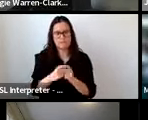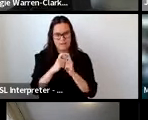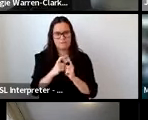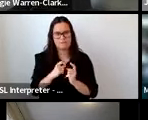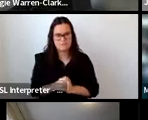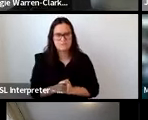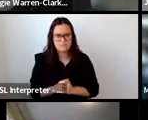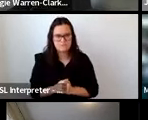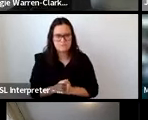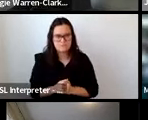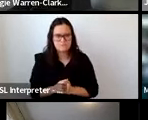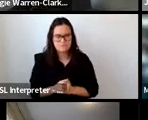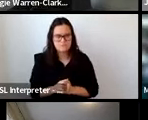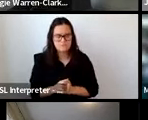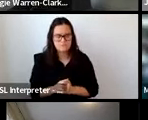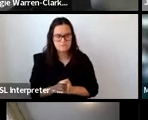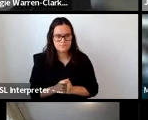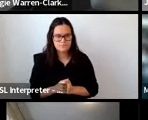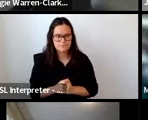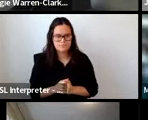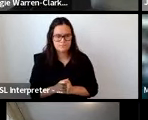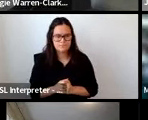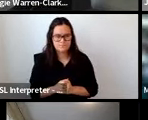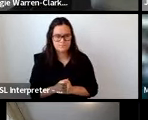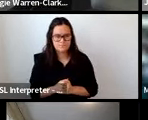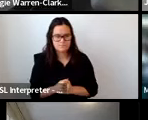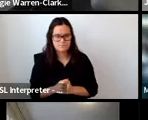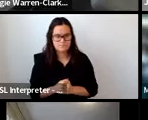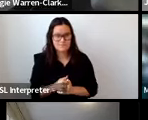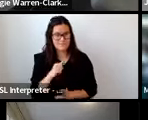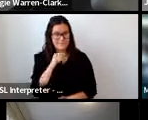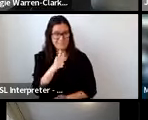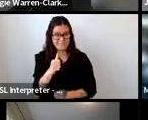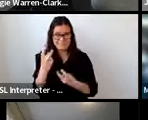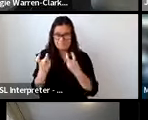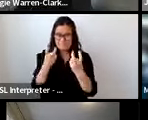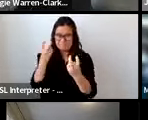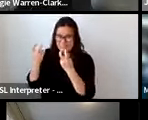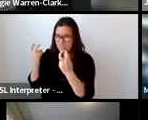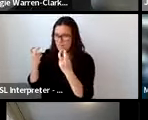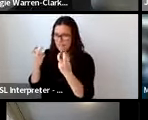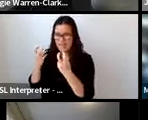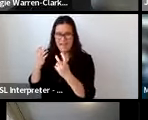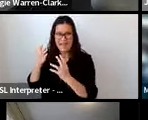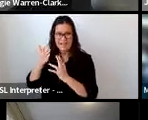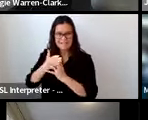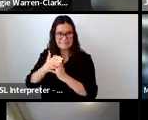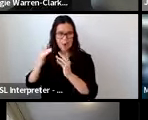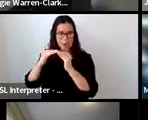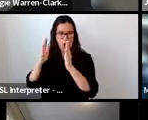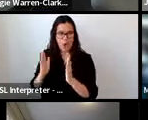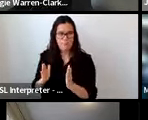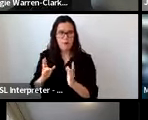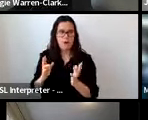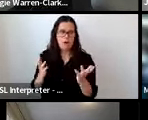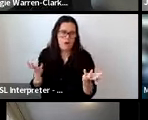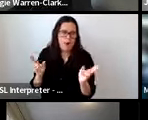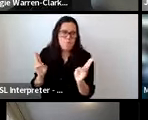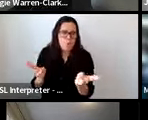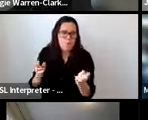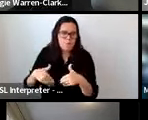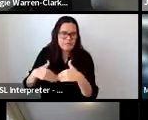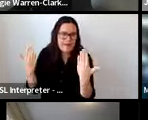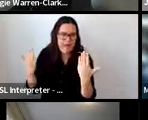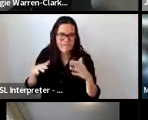let alone if you're looking for an accessible home just in normal